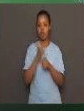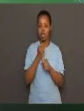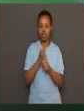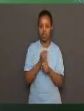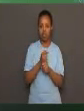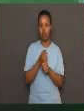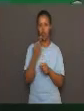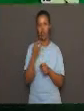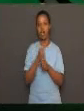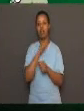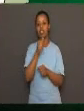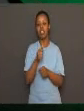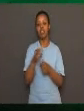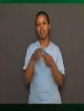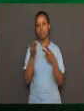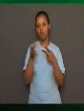those things?